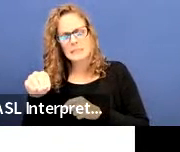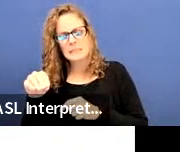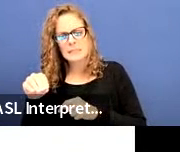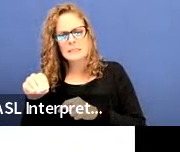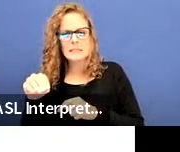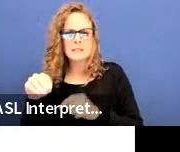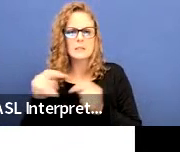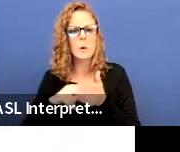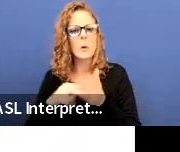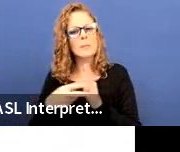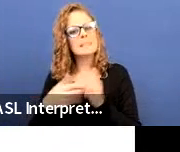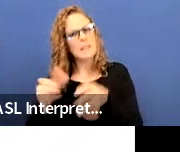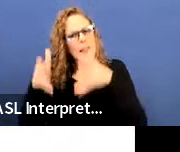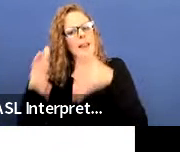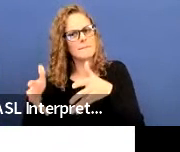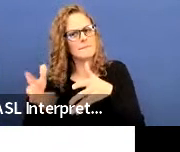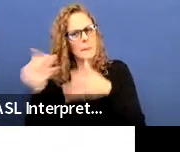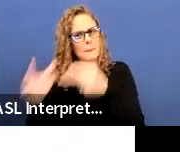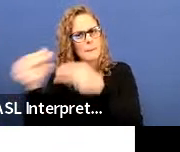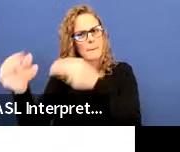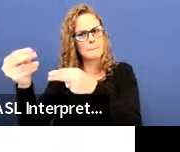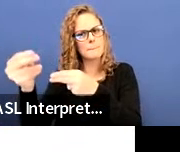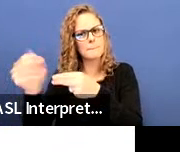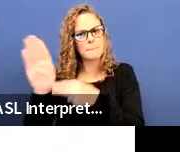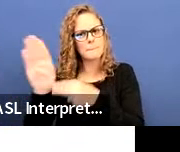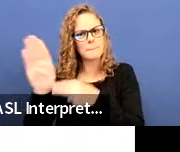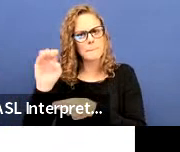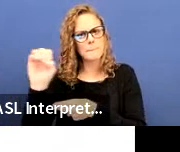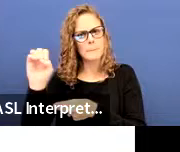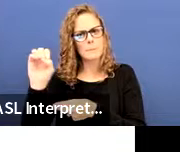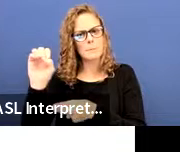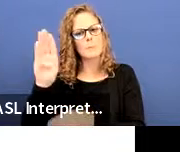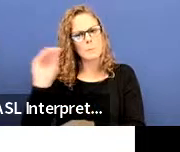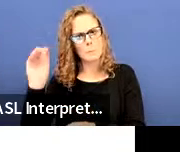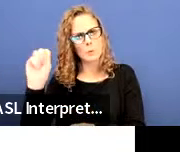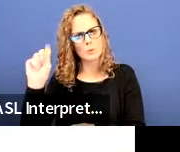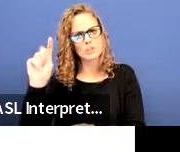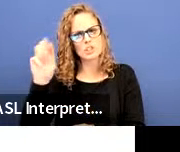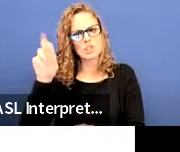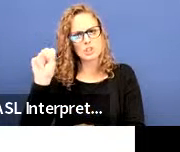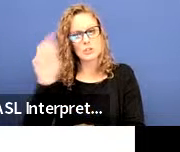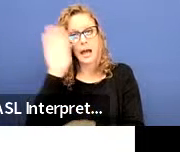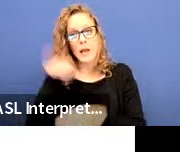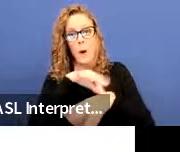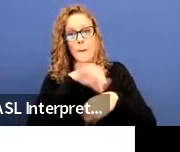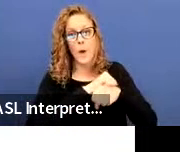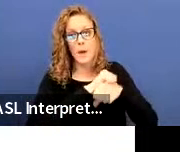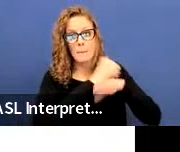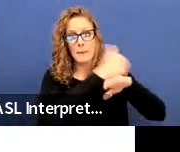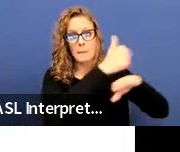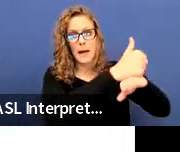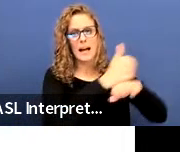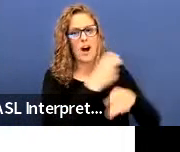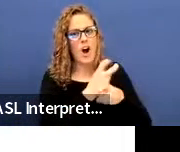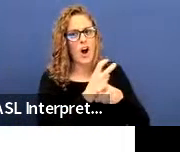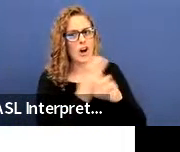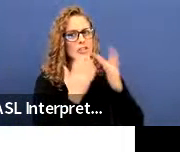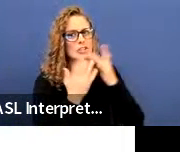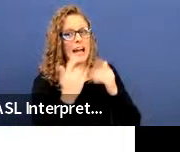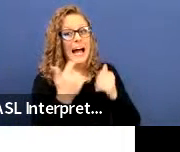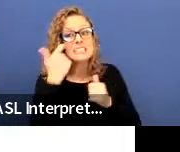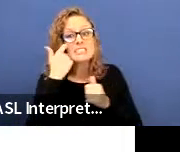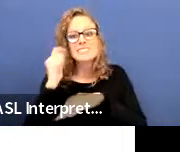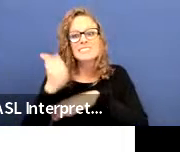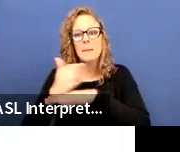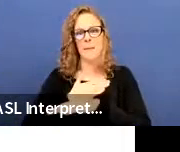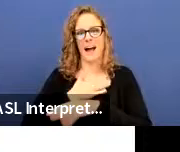some work to do in terms of getting people to boosters. I know appointments have been hard to come by for some. I just scheduled my booster